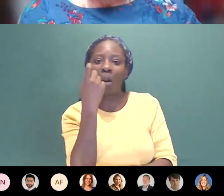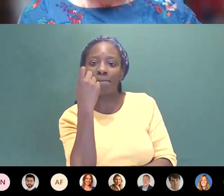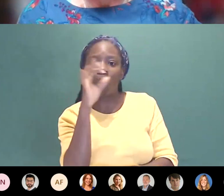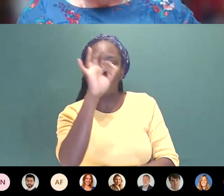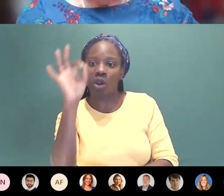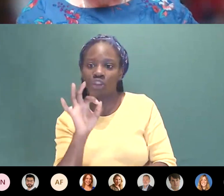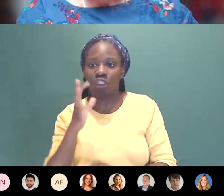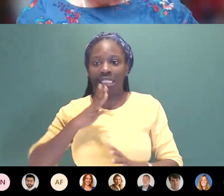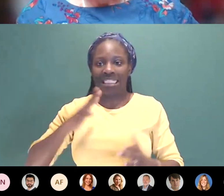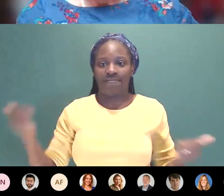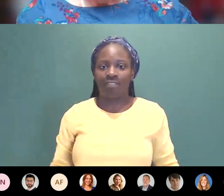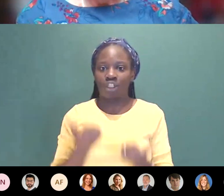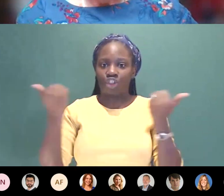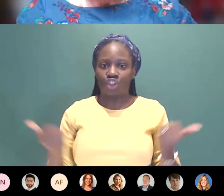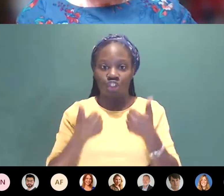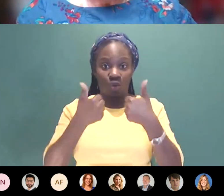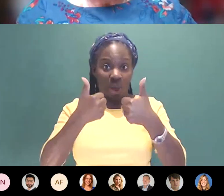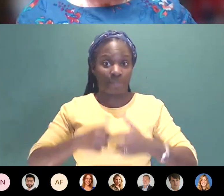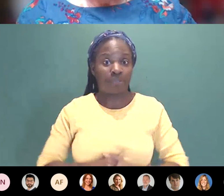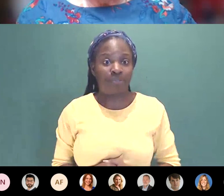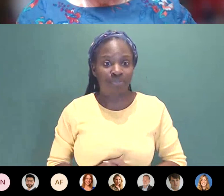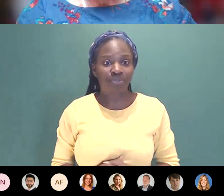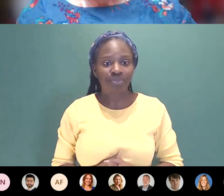need to close?